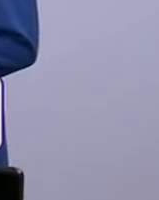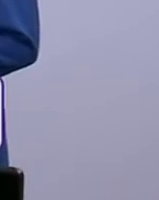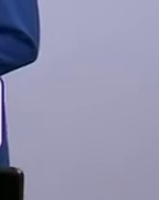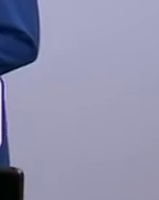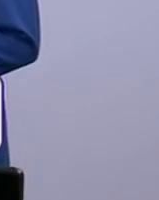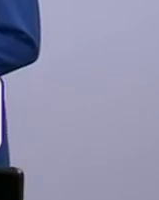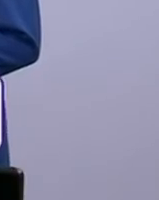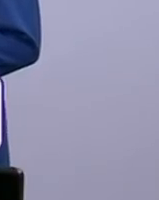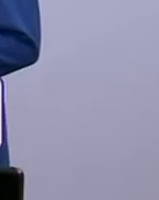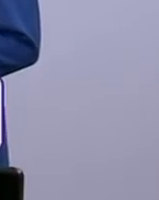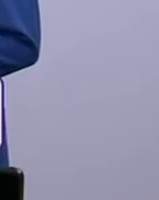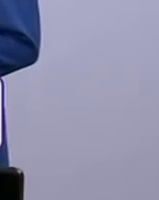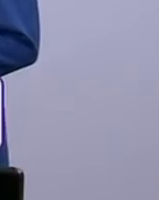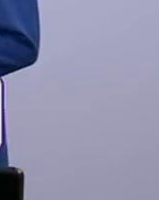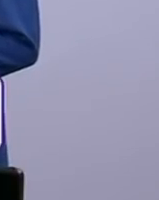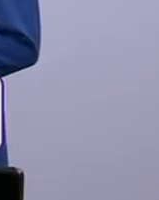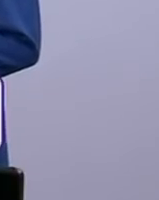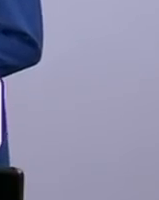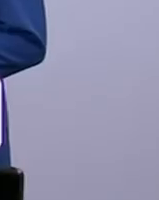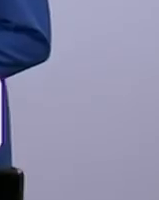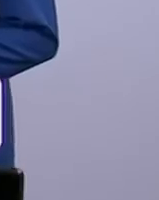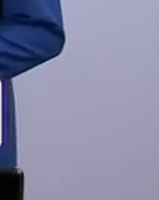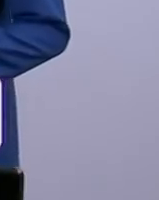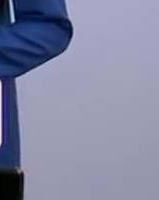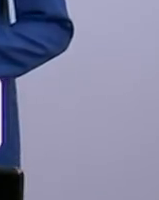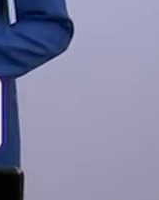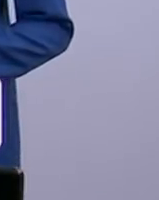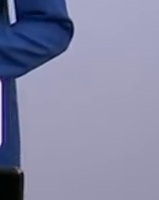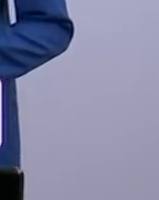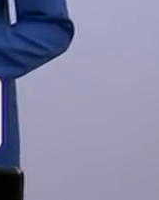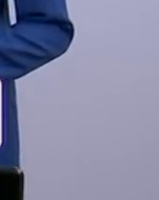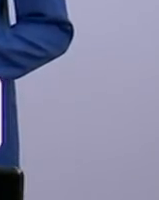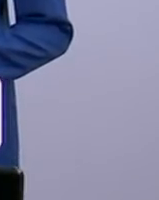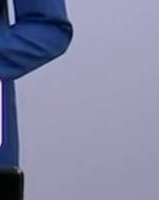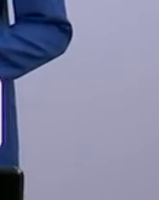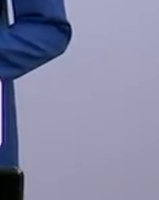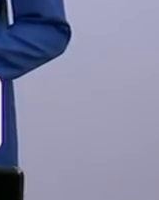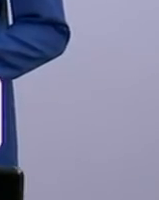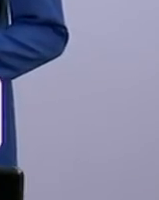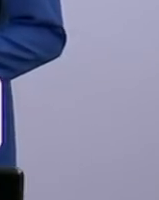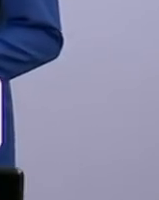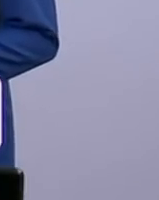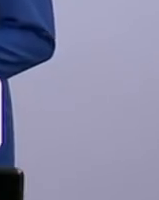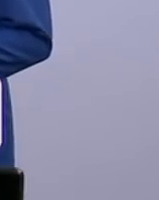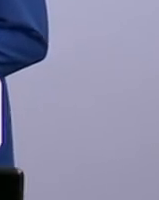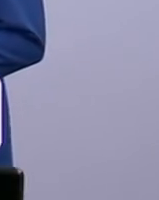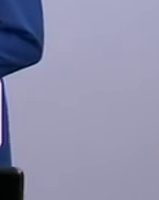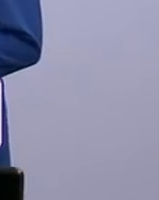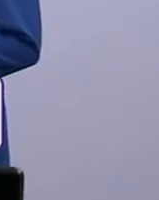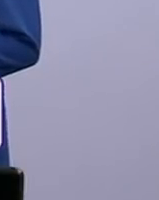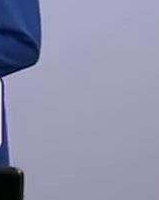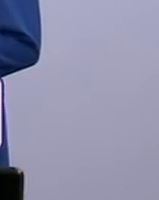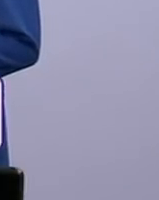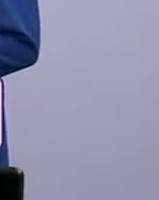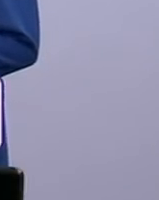neck or pressuring him at work. And the last one, number five, good managers plan